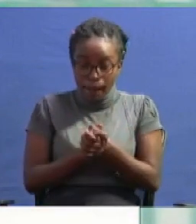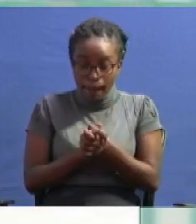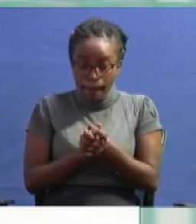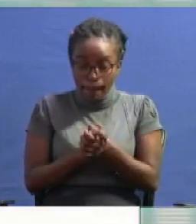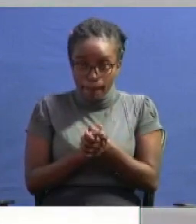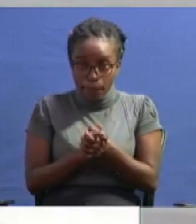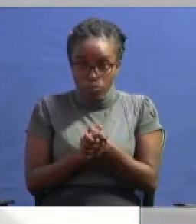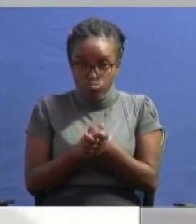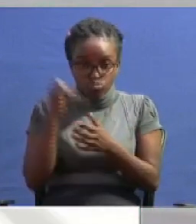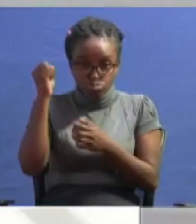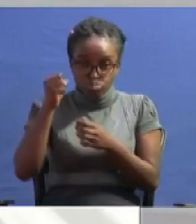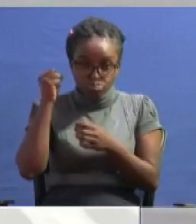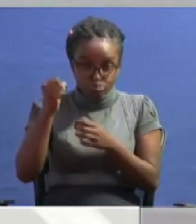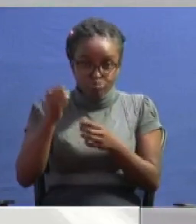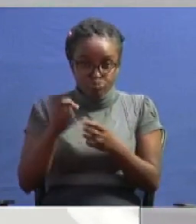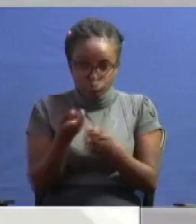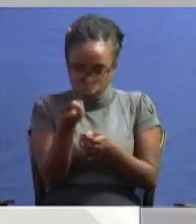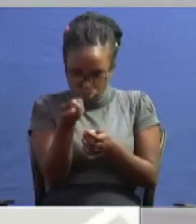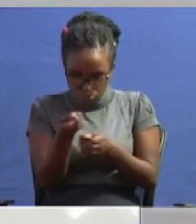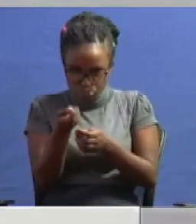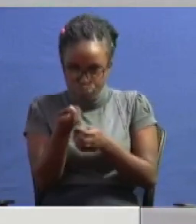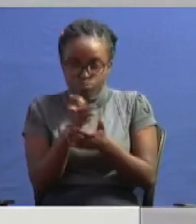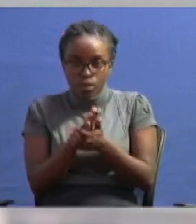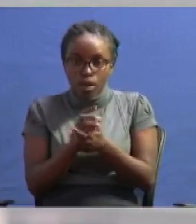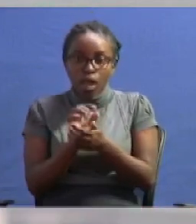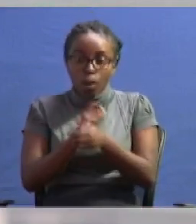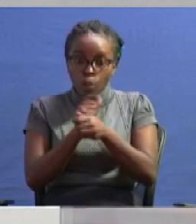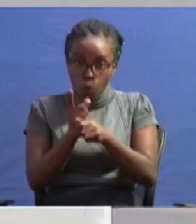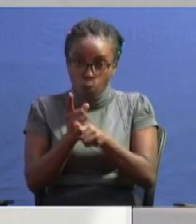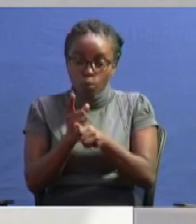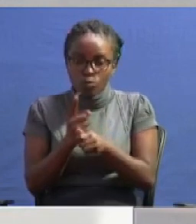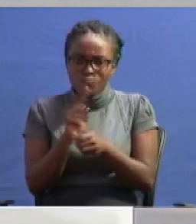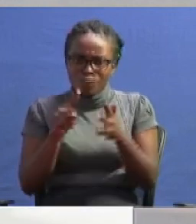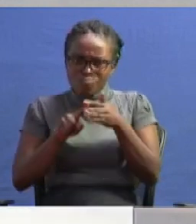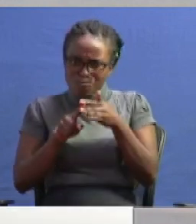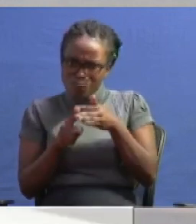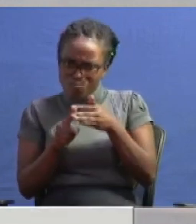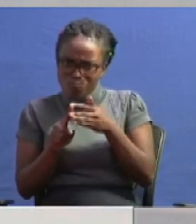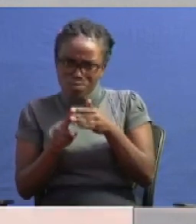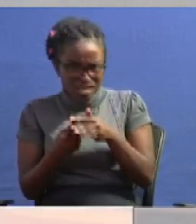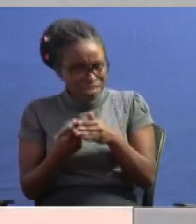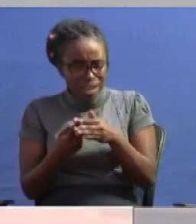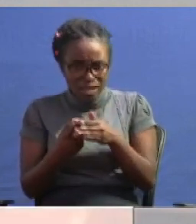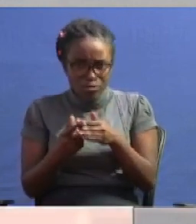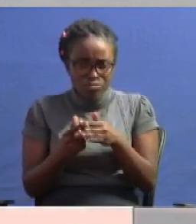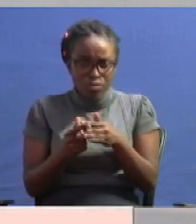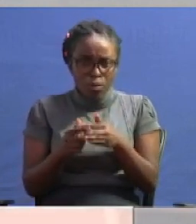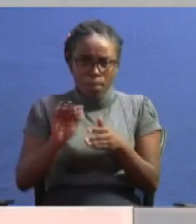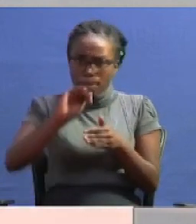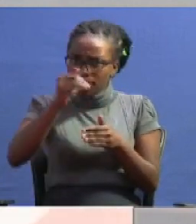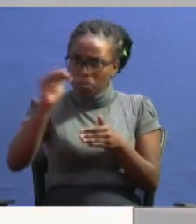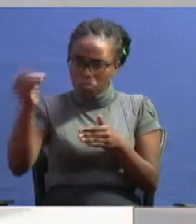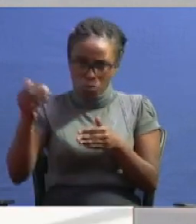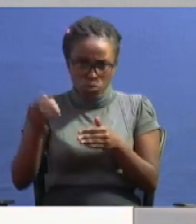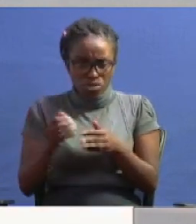It has been a minute, and first we'll begin with the rapture. Is the mountain melting? I mean,